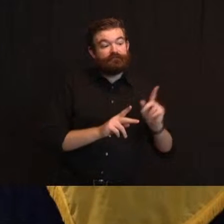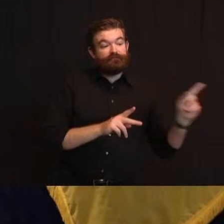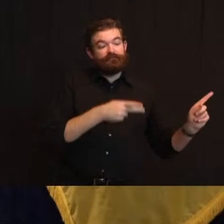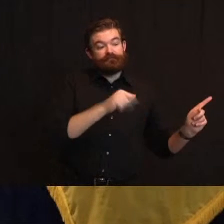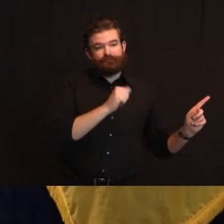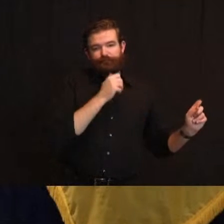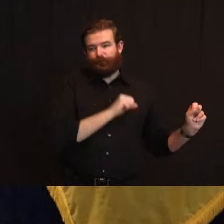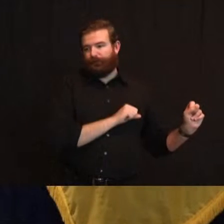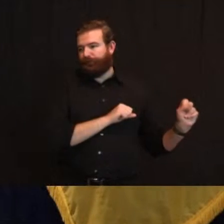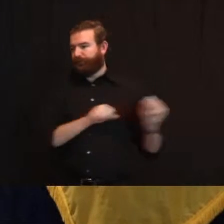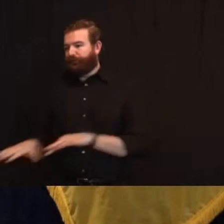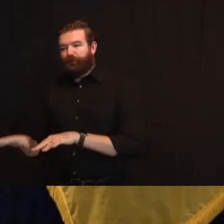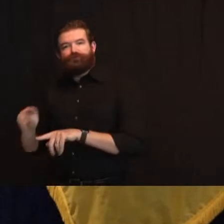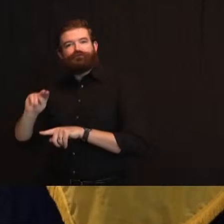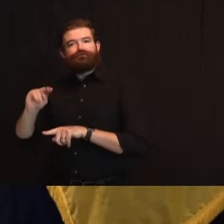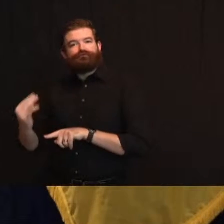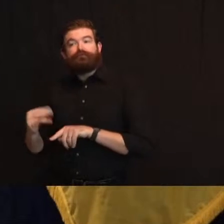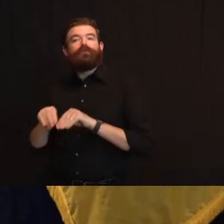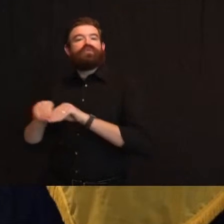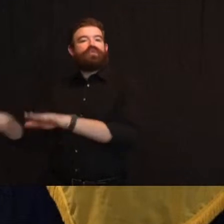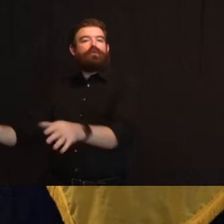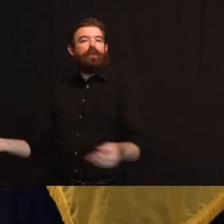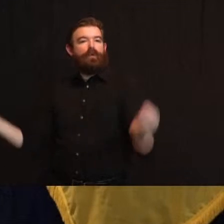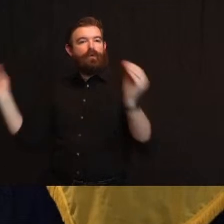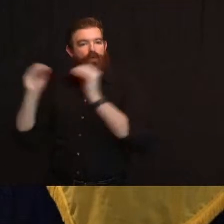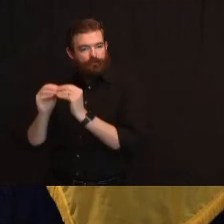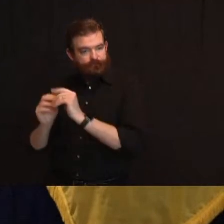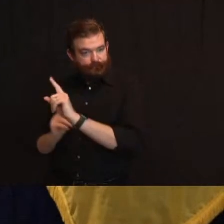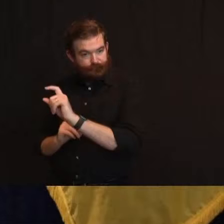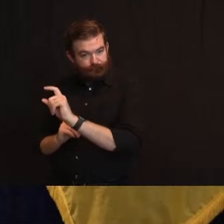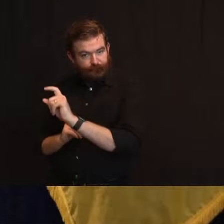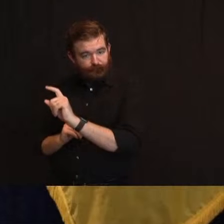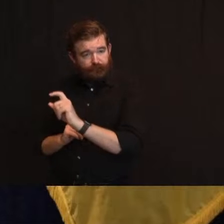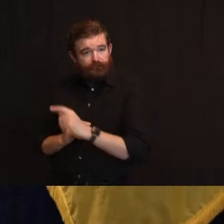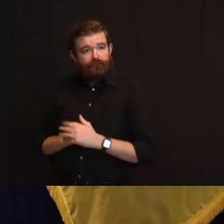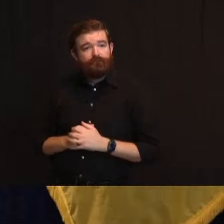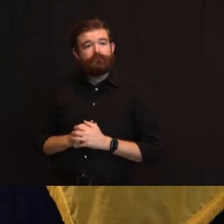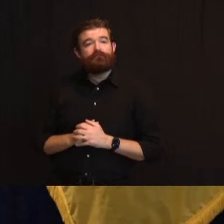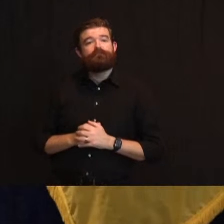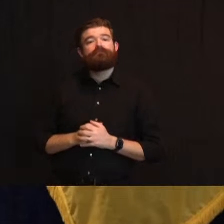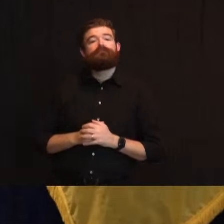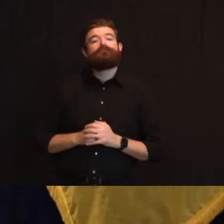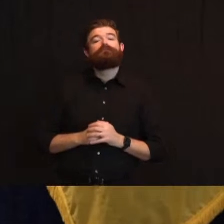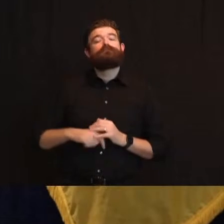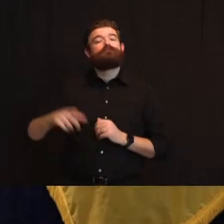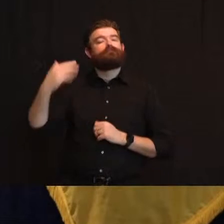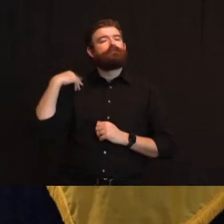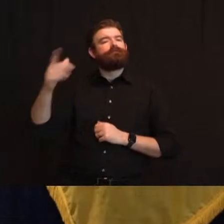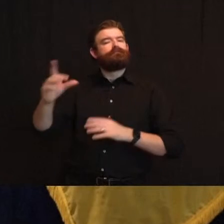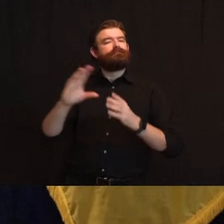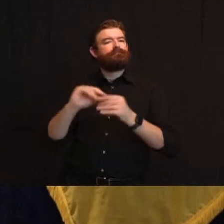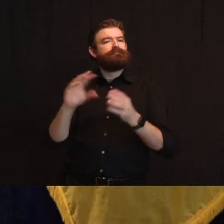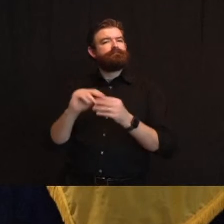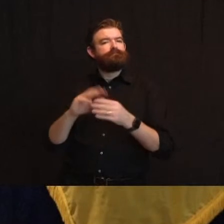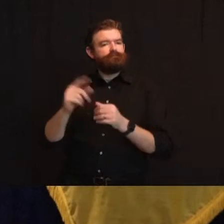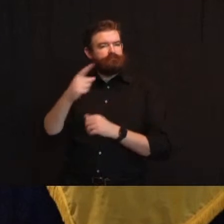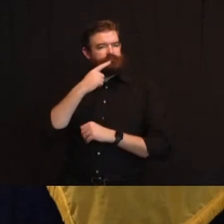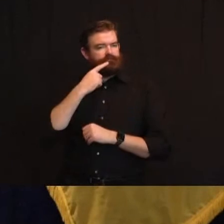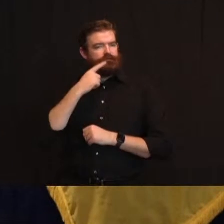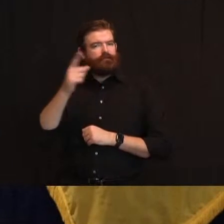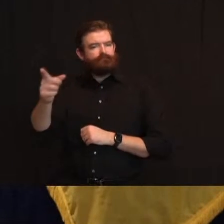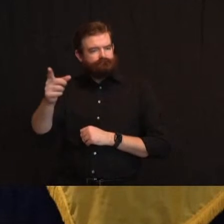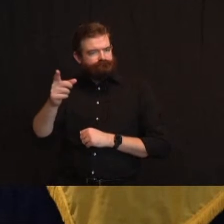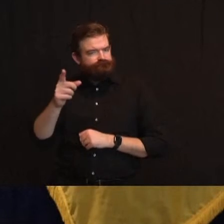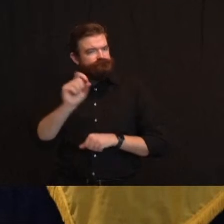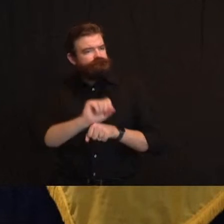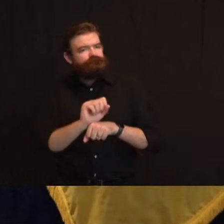and coordinating restrictions and things like that? I mean, you said that indoor dining, is still probably not on the table for, or banning it in New